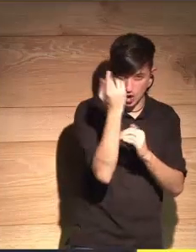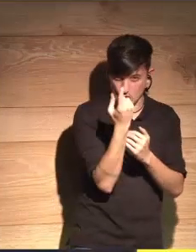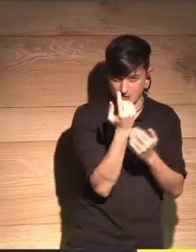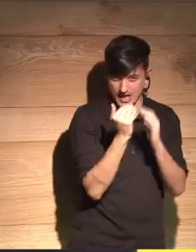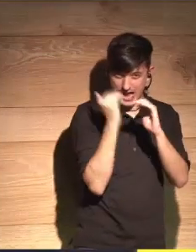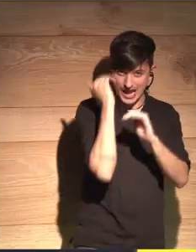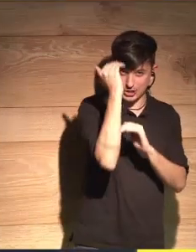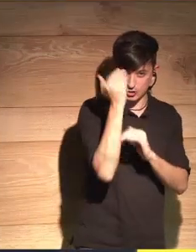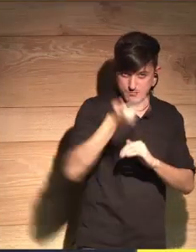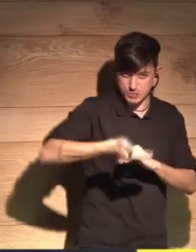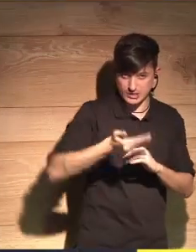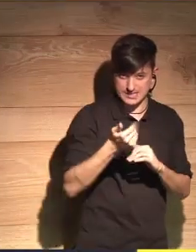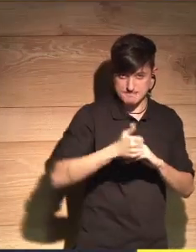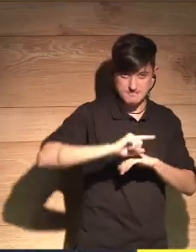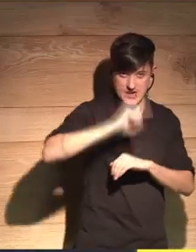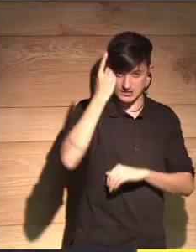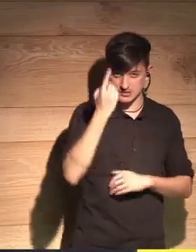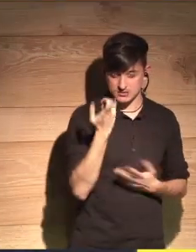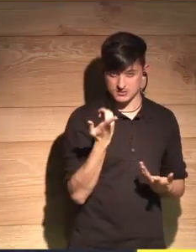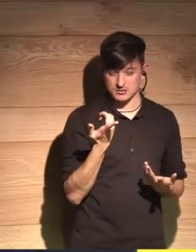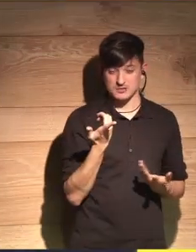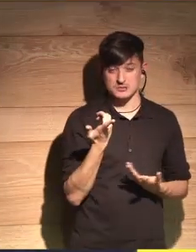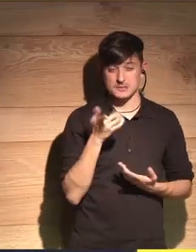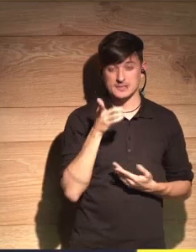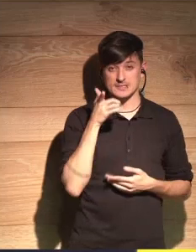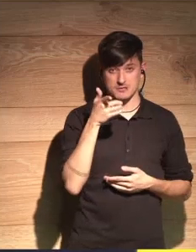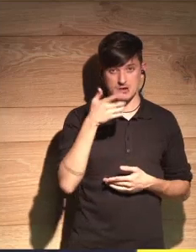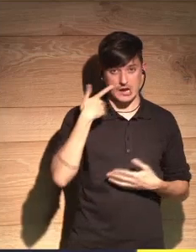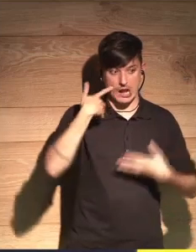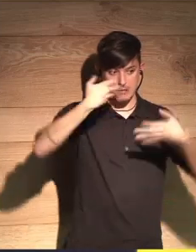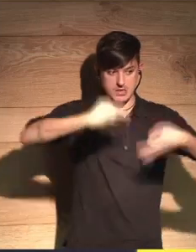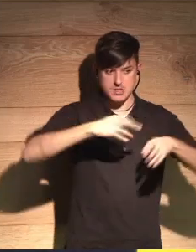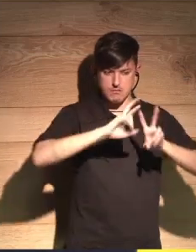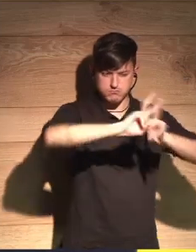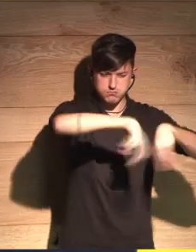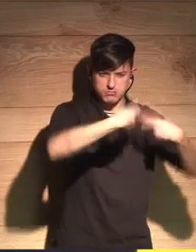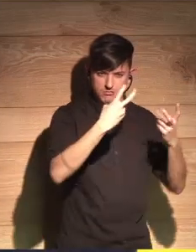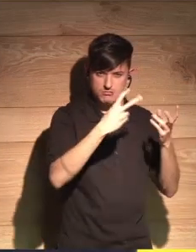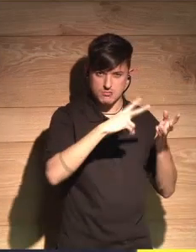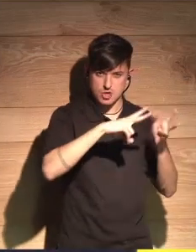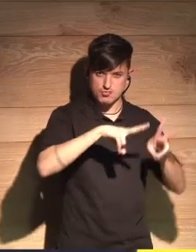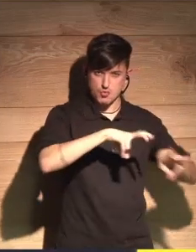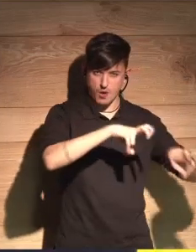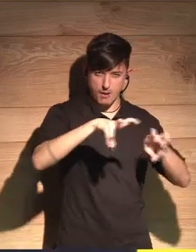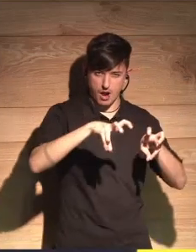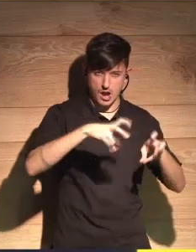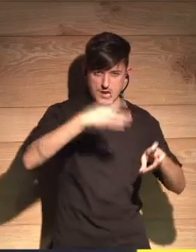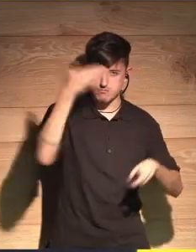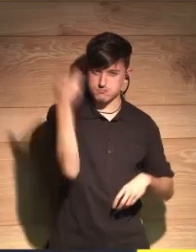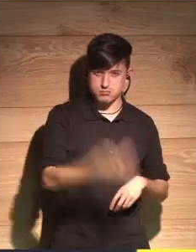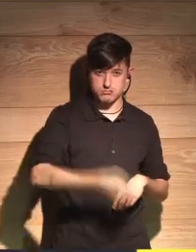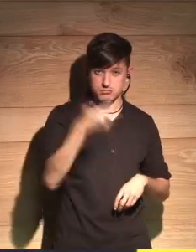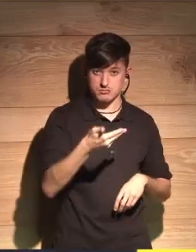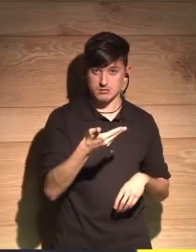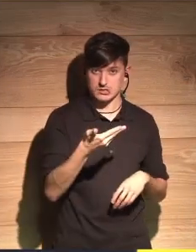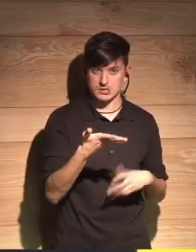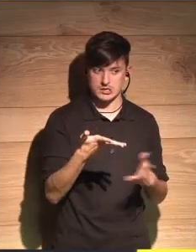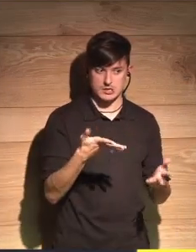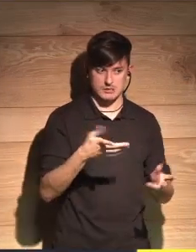the financial system, but the high financial system, the high spheres, in the sense that they've